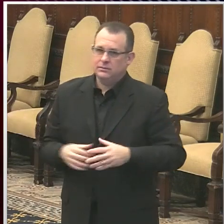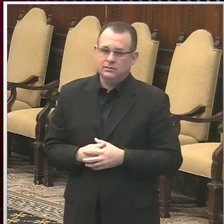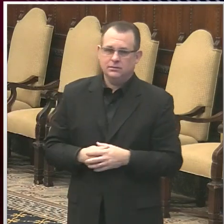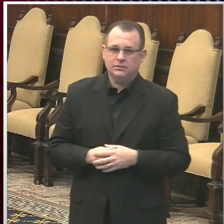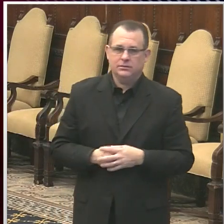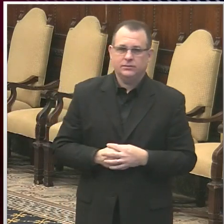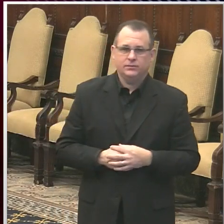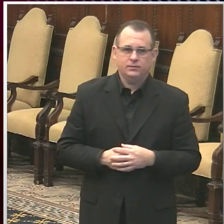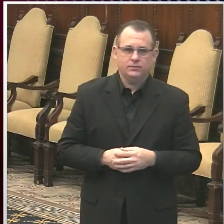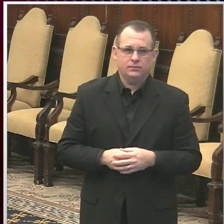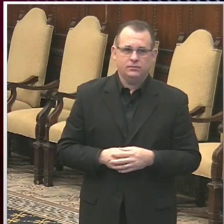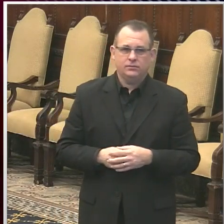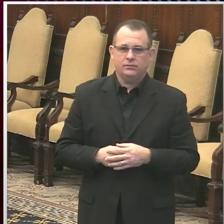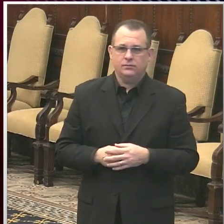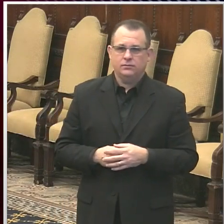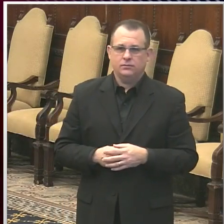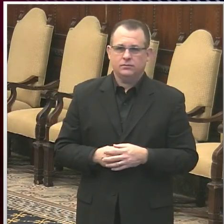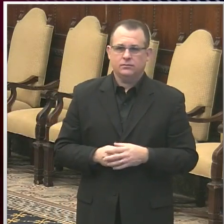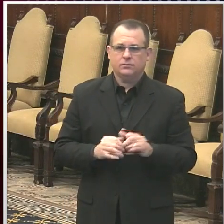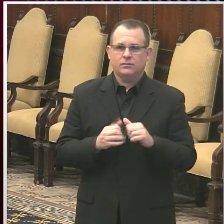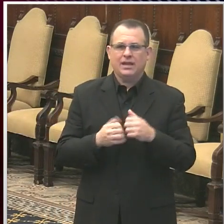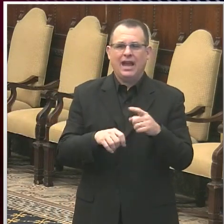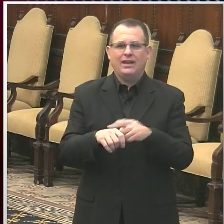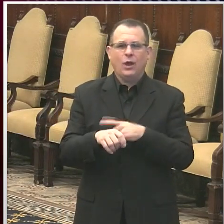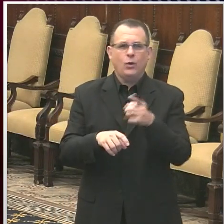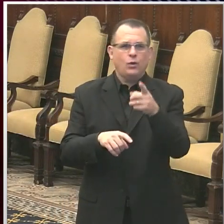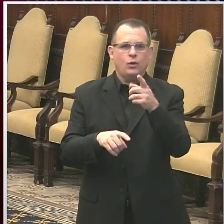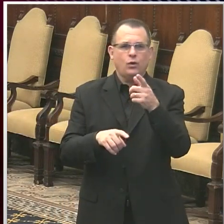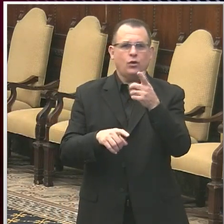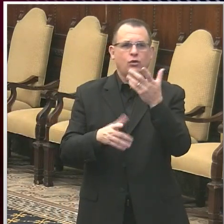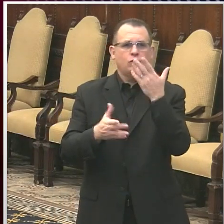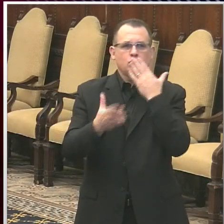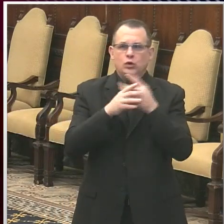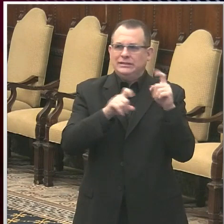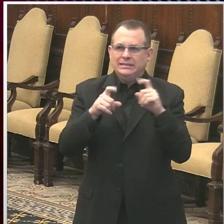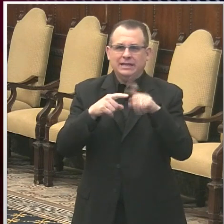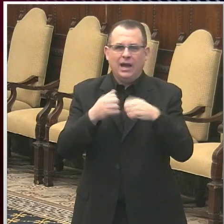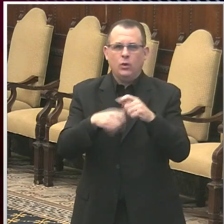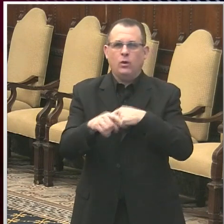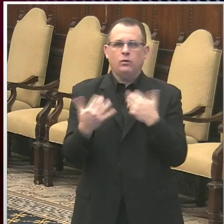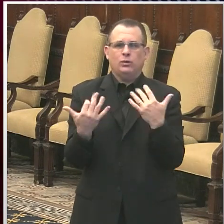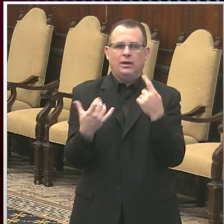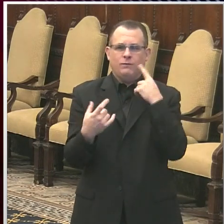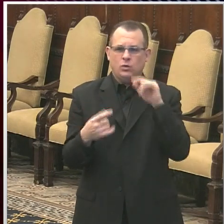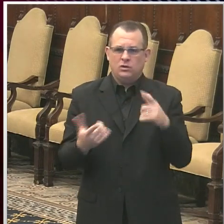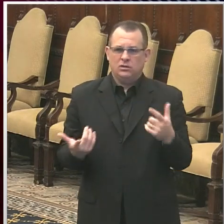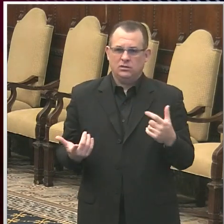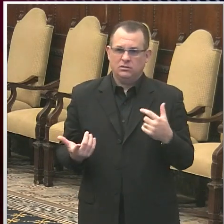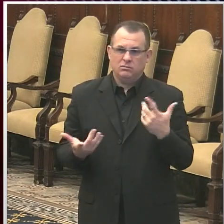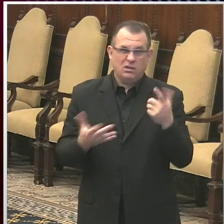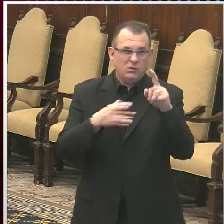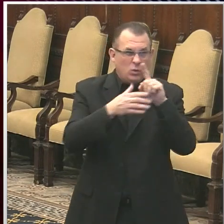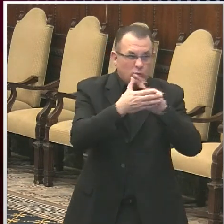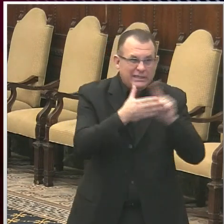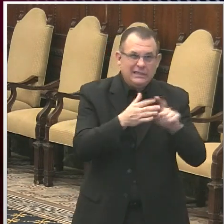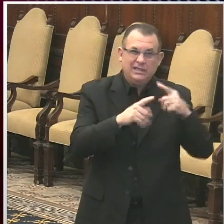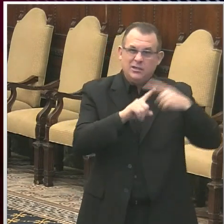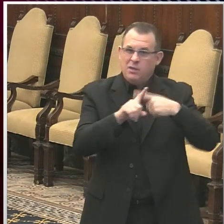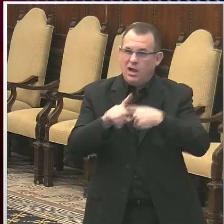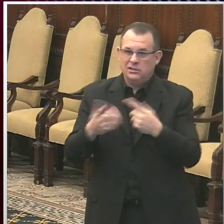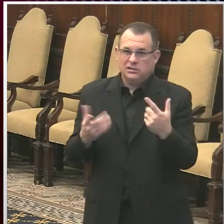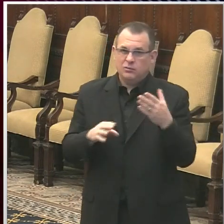waiting game? How long do you think that might be? I think it's going to be at least weeks and perhaps months before we really know how to interpret these antibody tests.